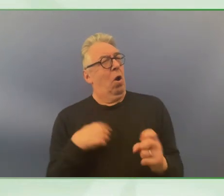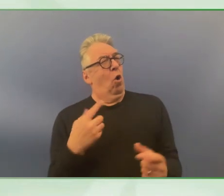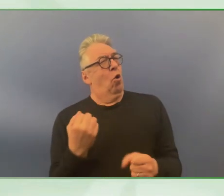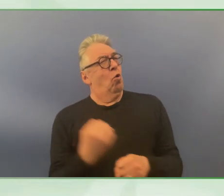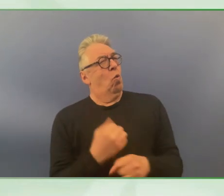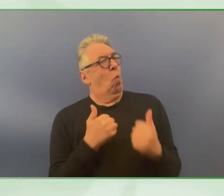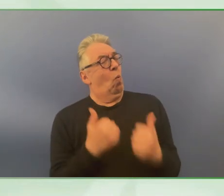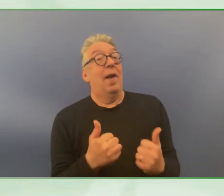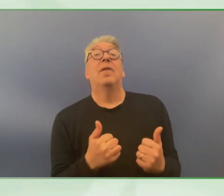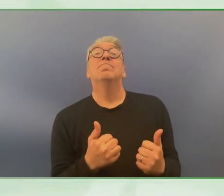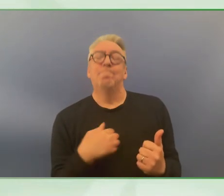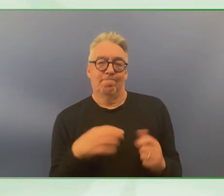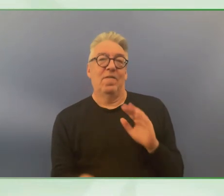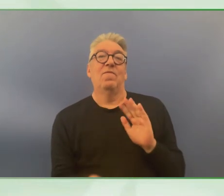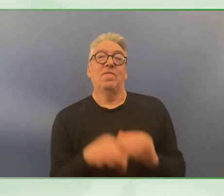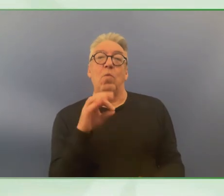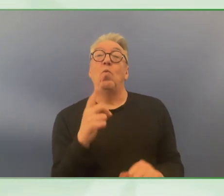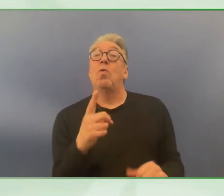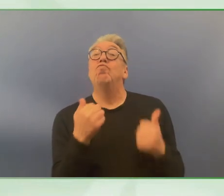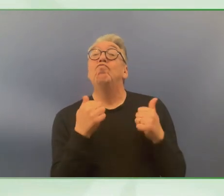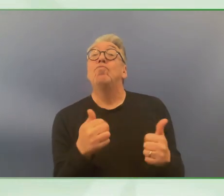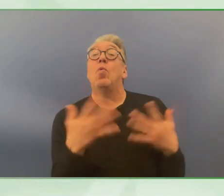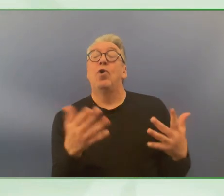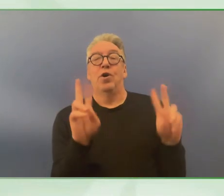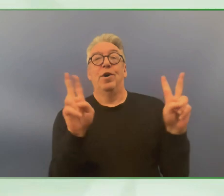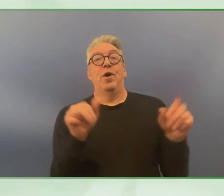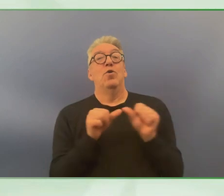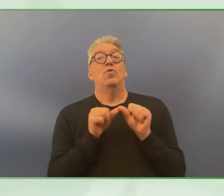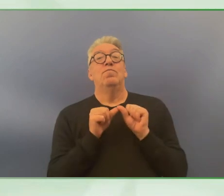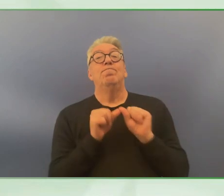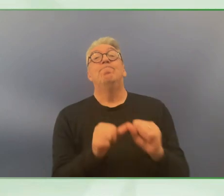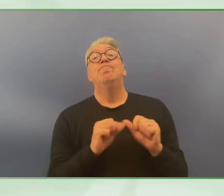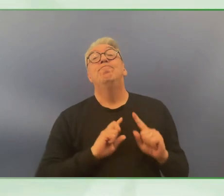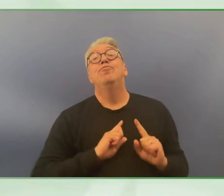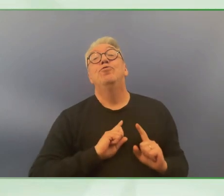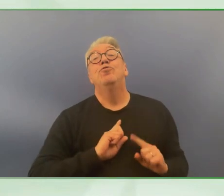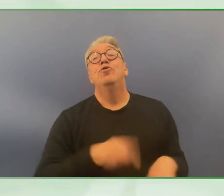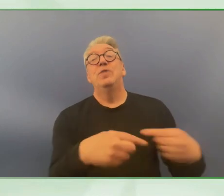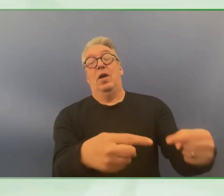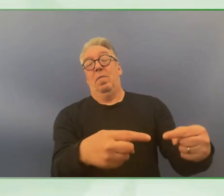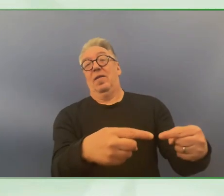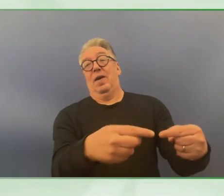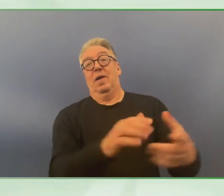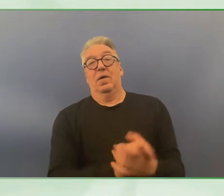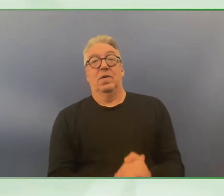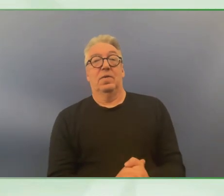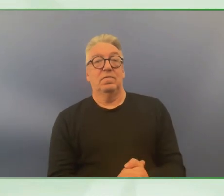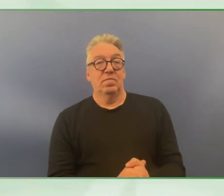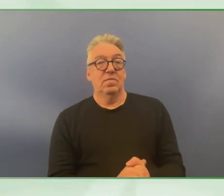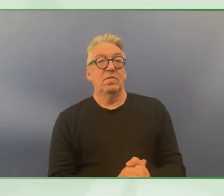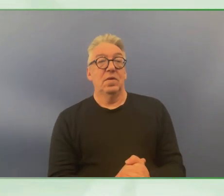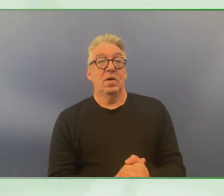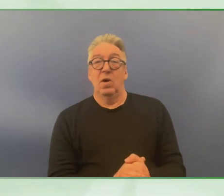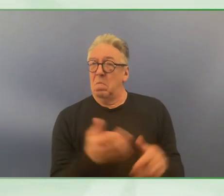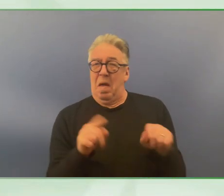well is sustainability. And we're top rated on various different indices.